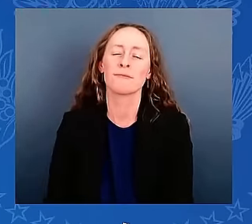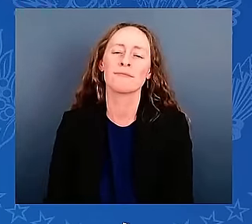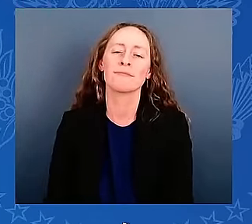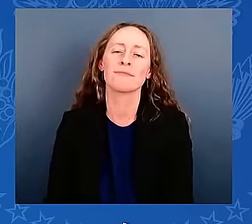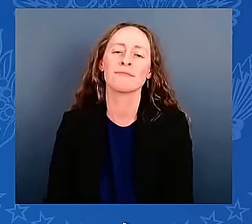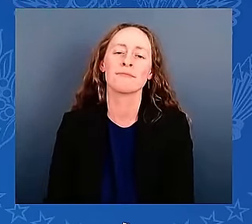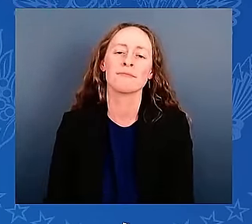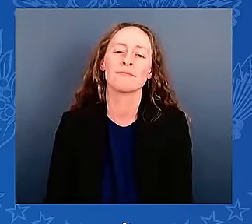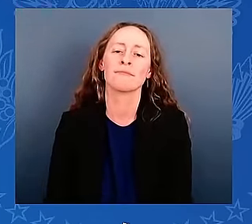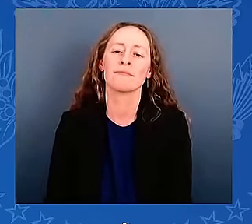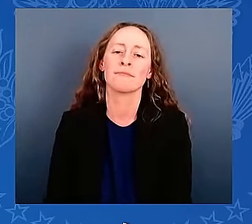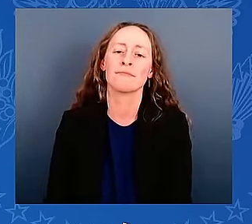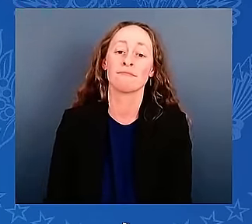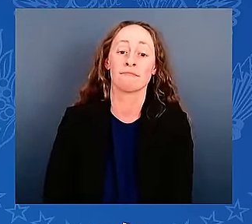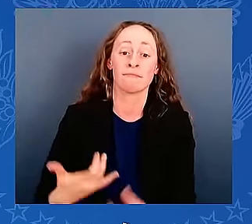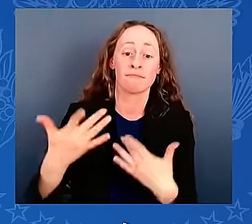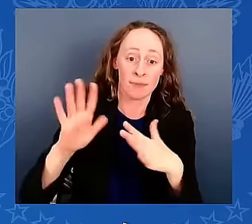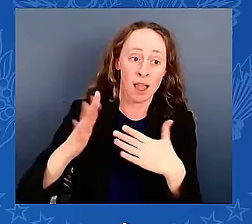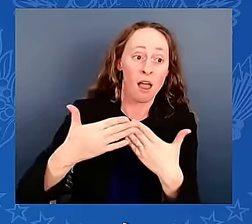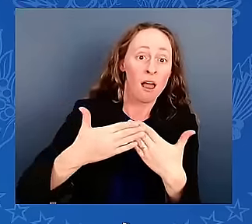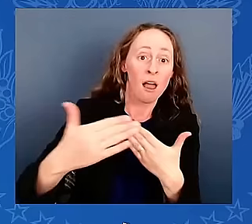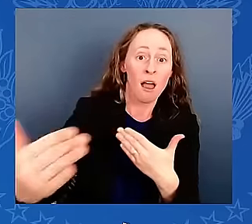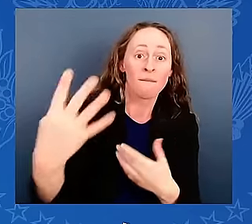everyone in America.